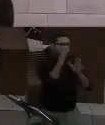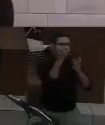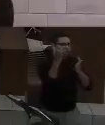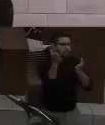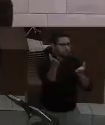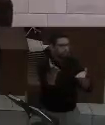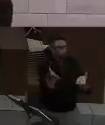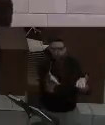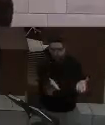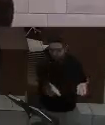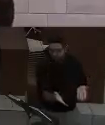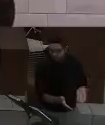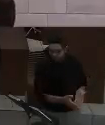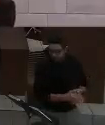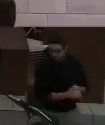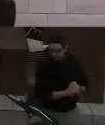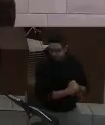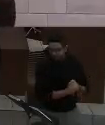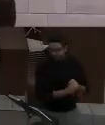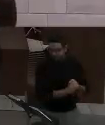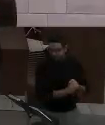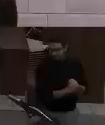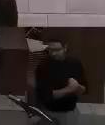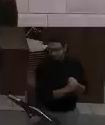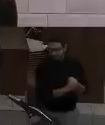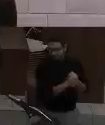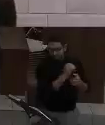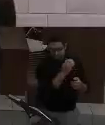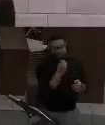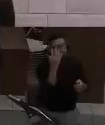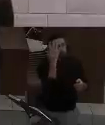You are beautiful beyond